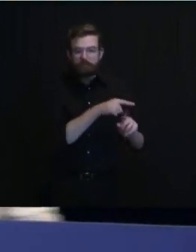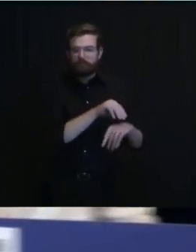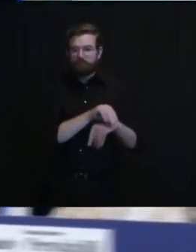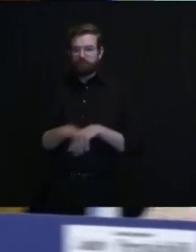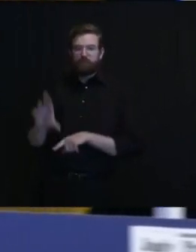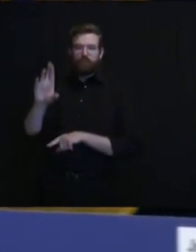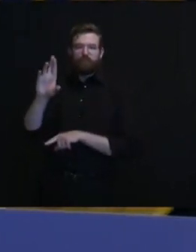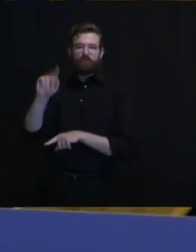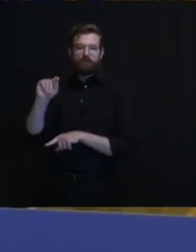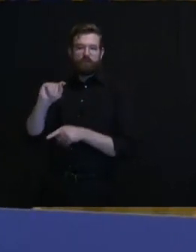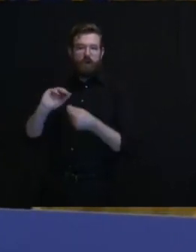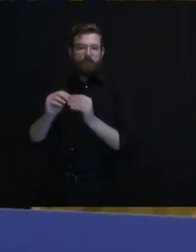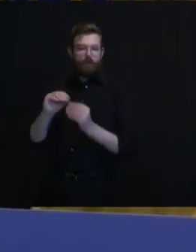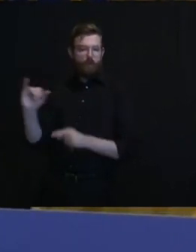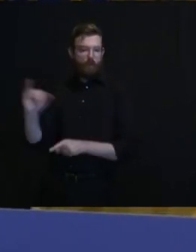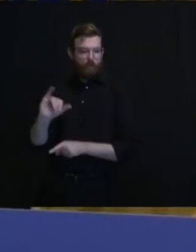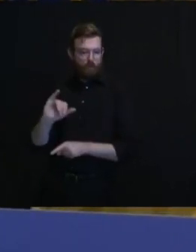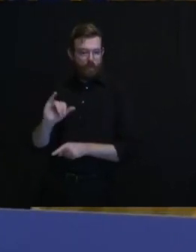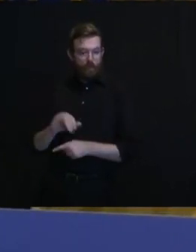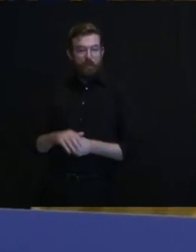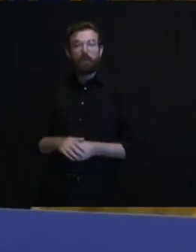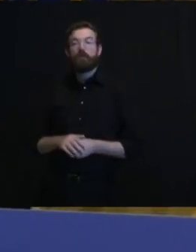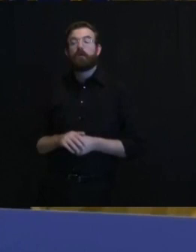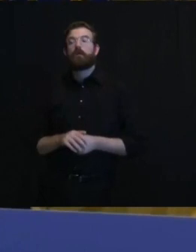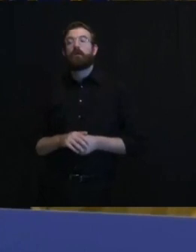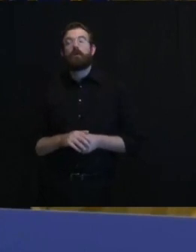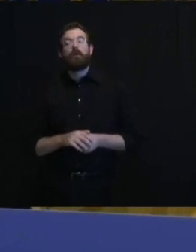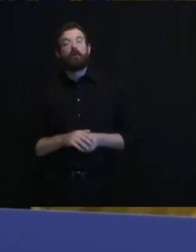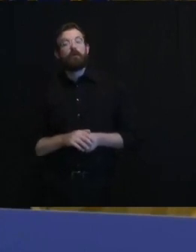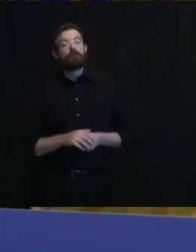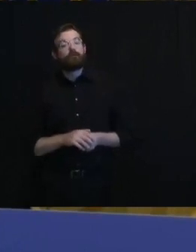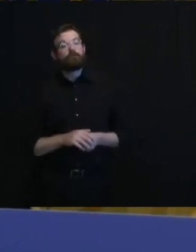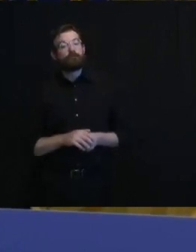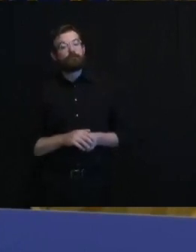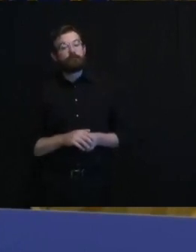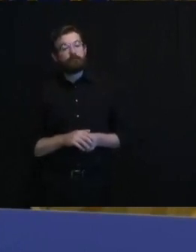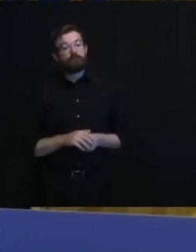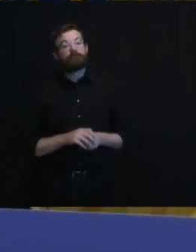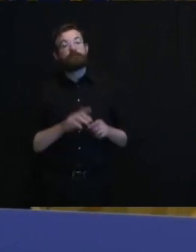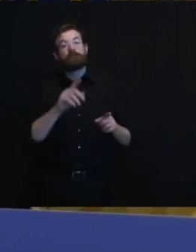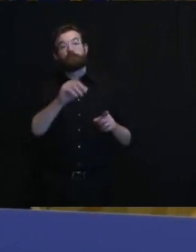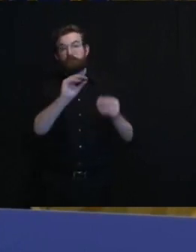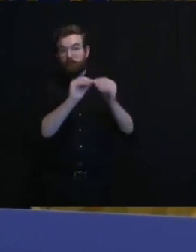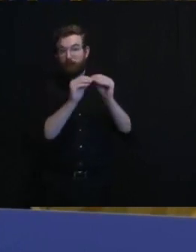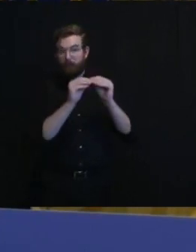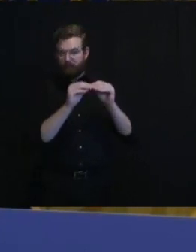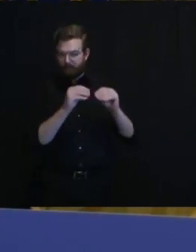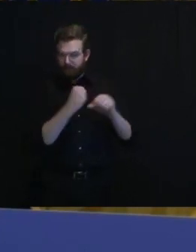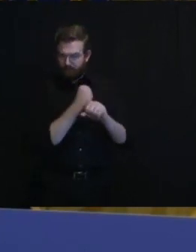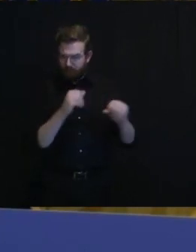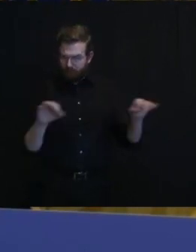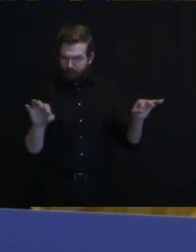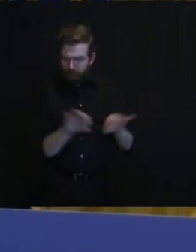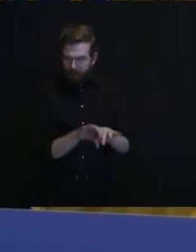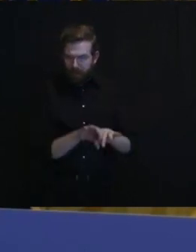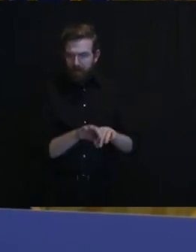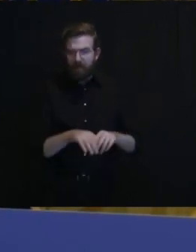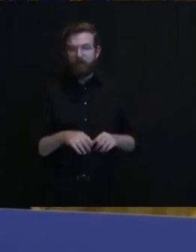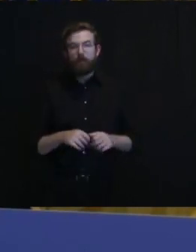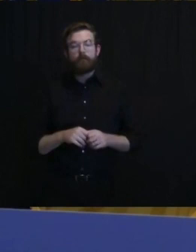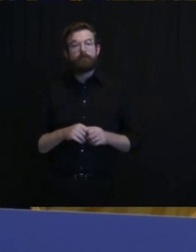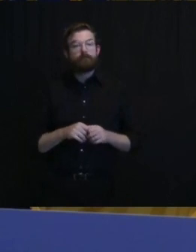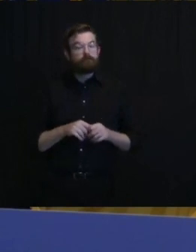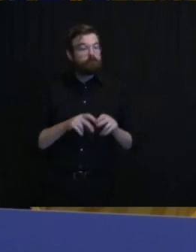of disease in the state. The most important thing for us when we get these positive results is what you do with it, and that is if you've